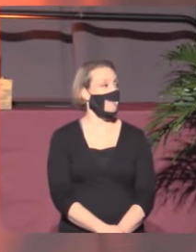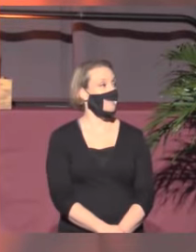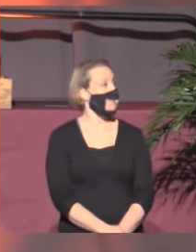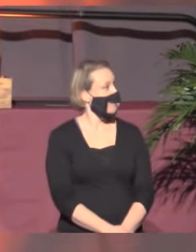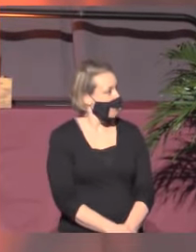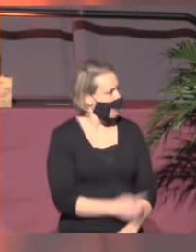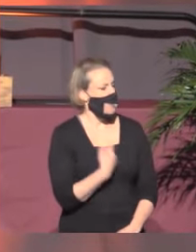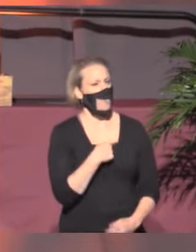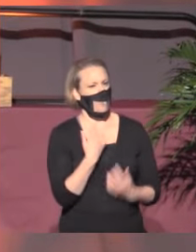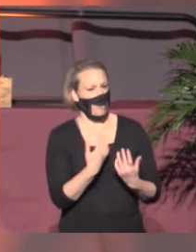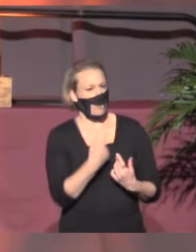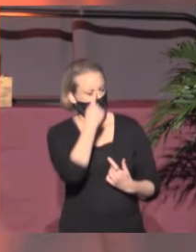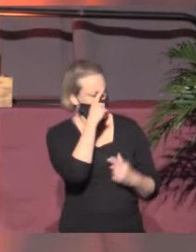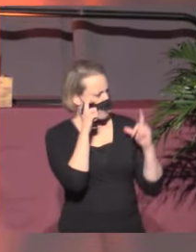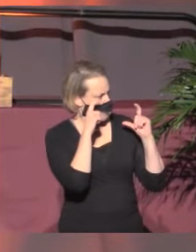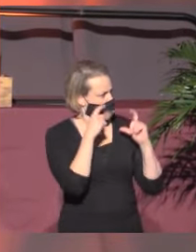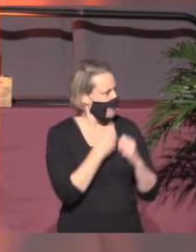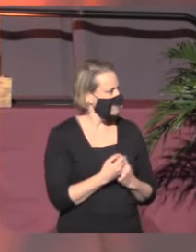We'll wait for them to get their pictures.